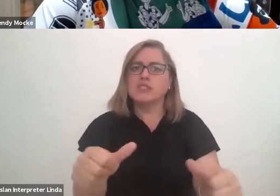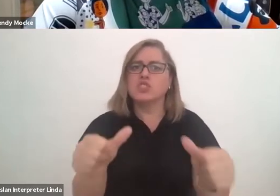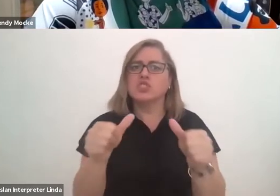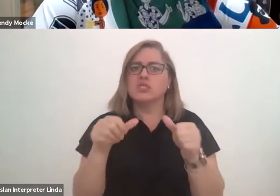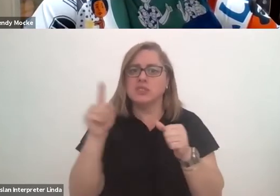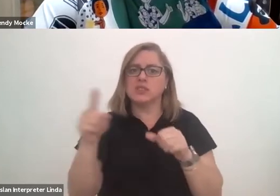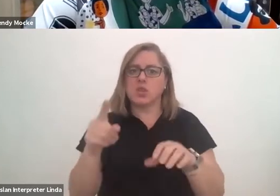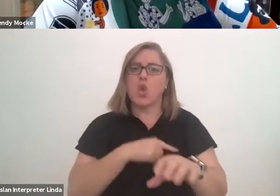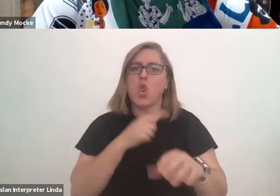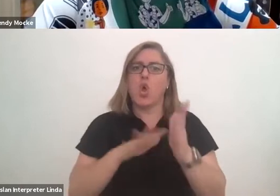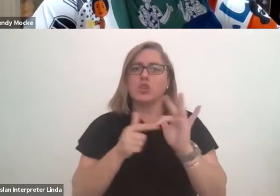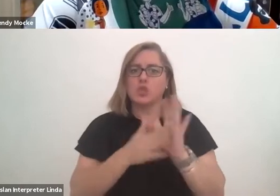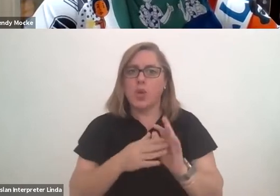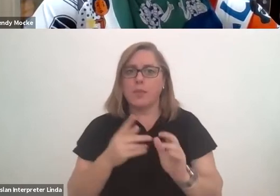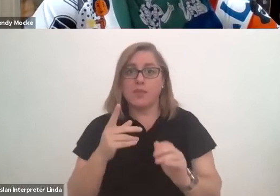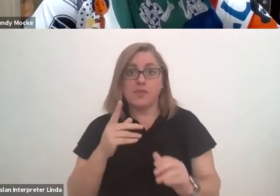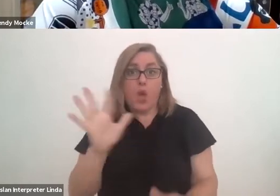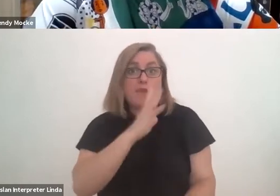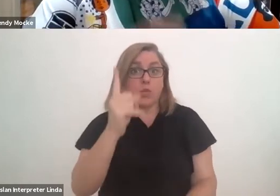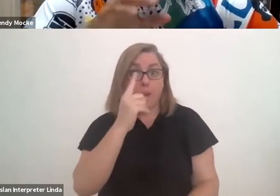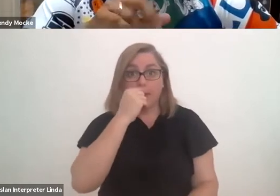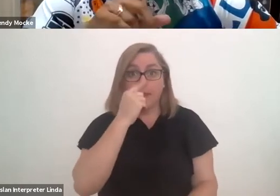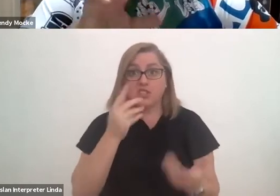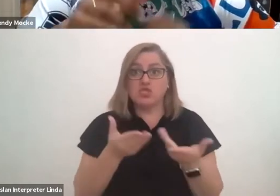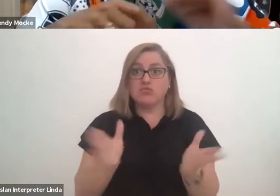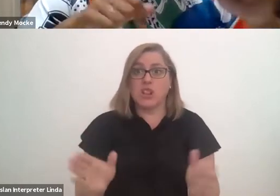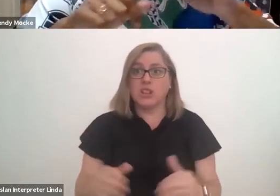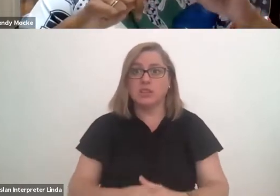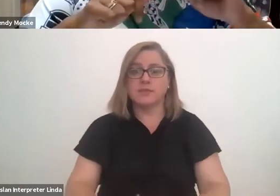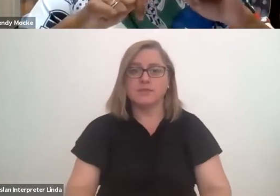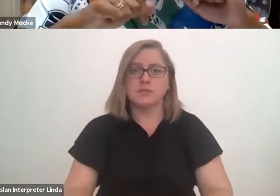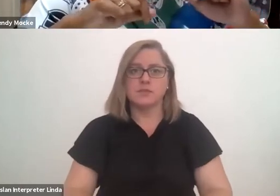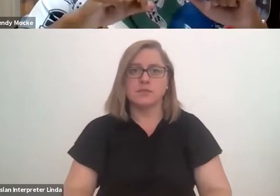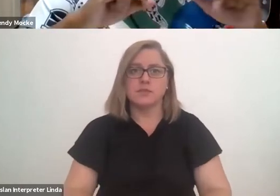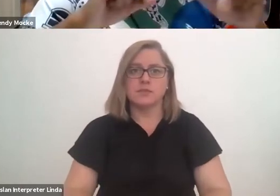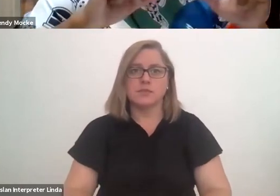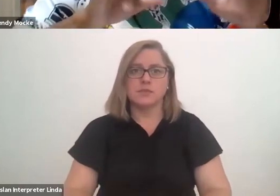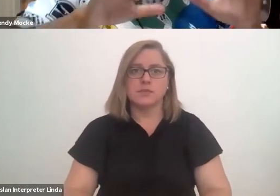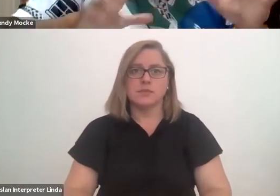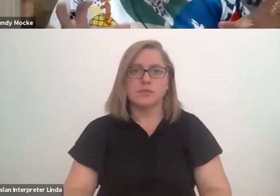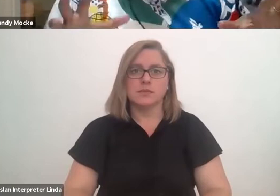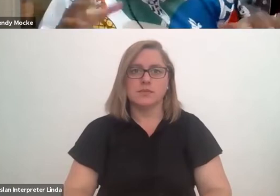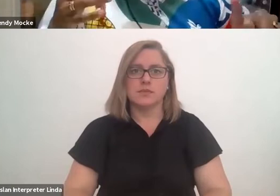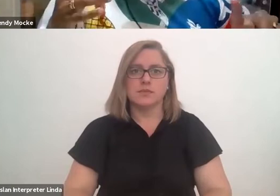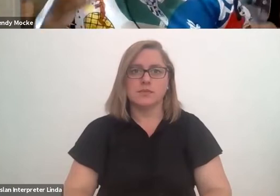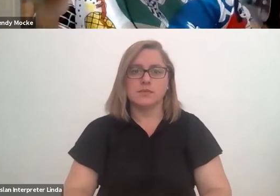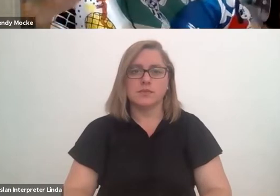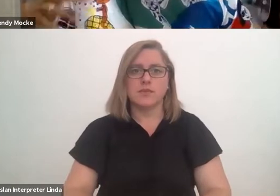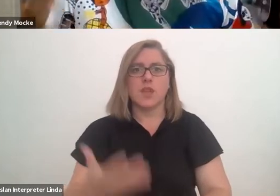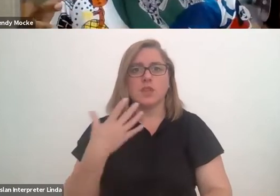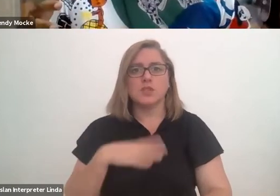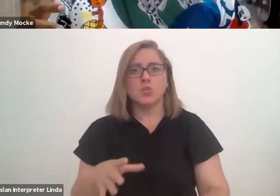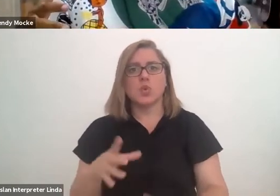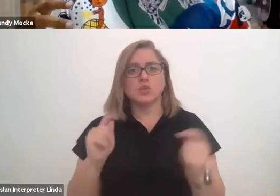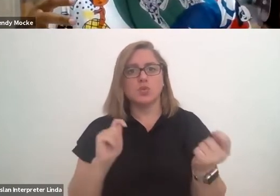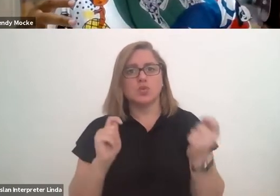with people in general, I think. Yeah. Just gonna switch gears for just a little bit. So more